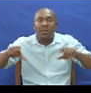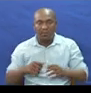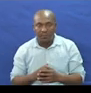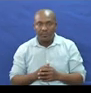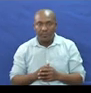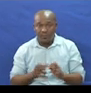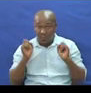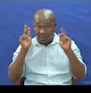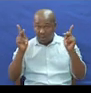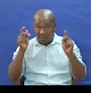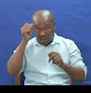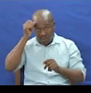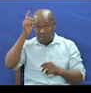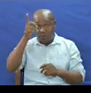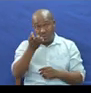Okay, understood?